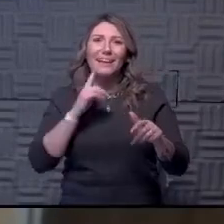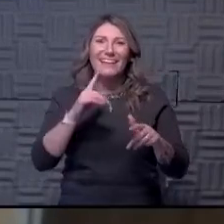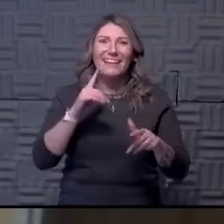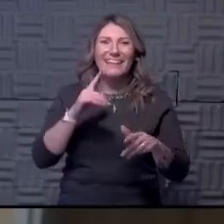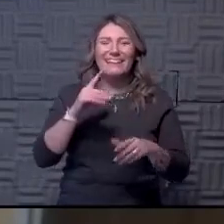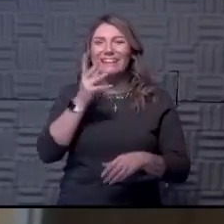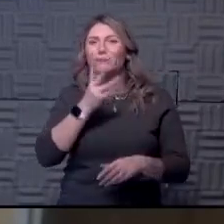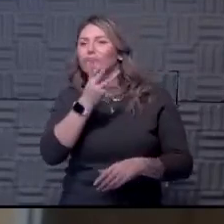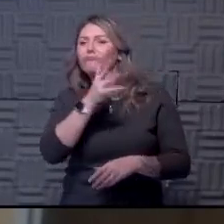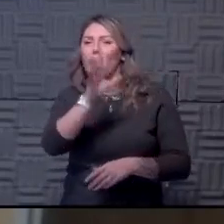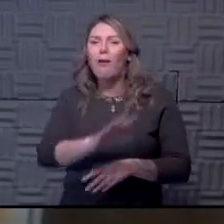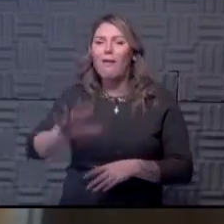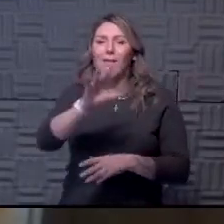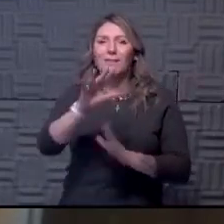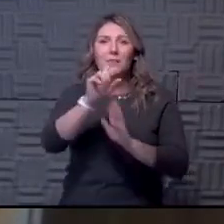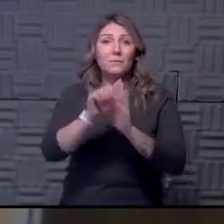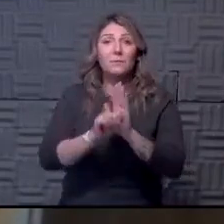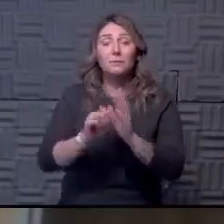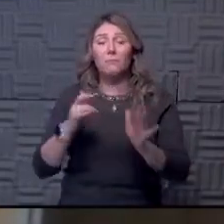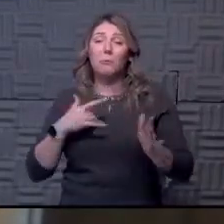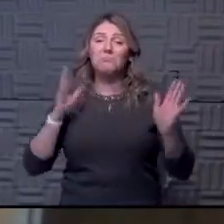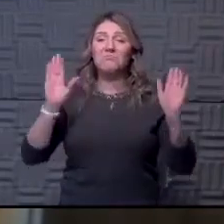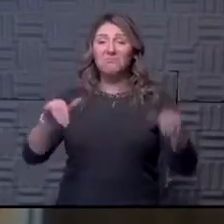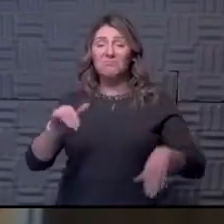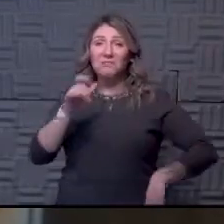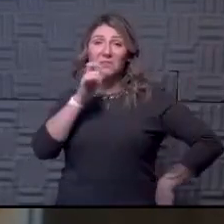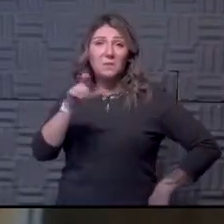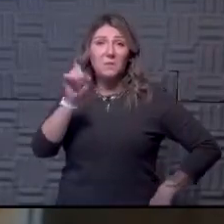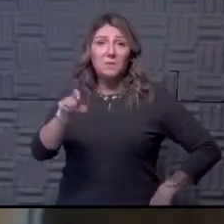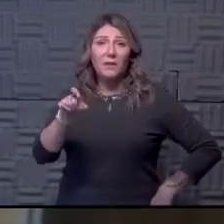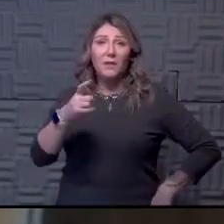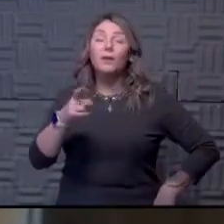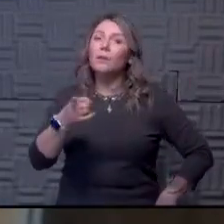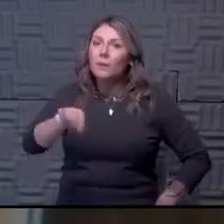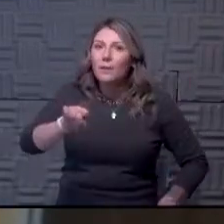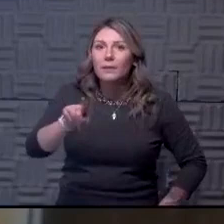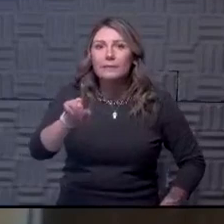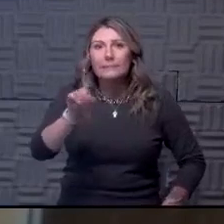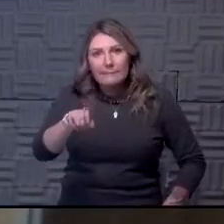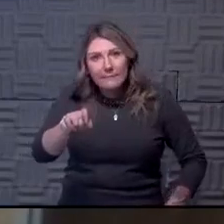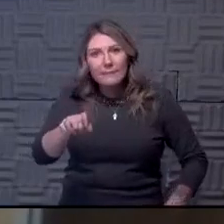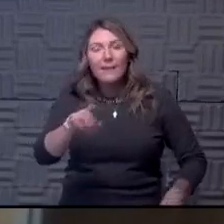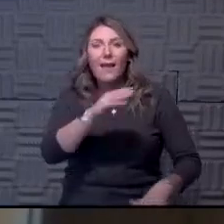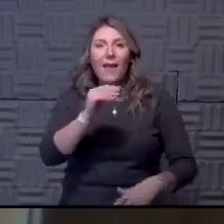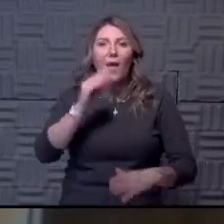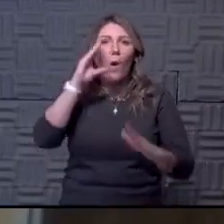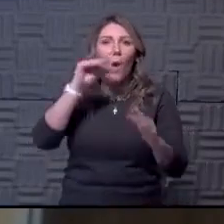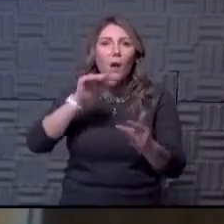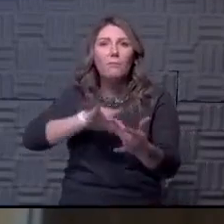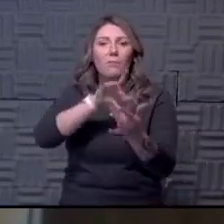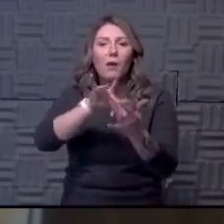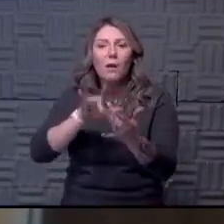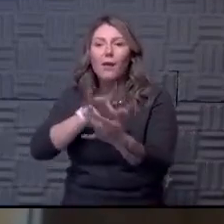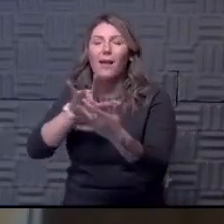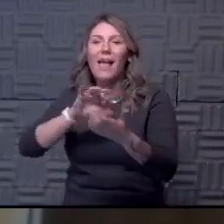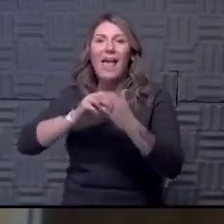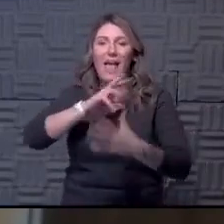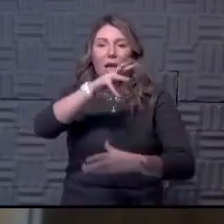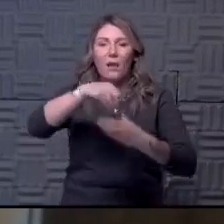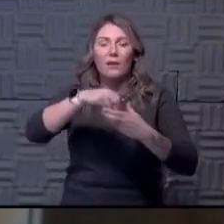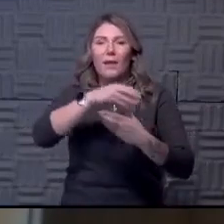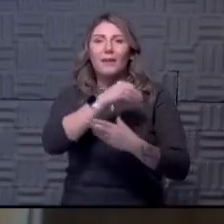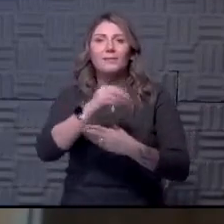They just might not feel like they don't need it. They do. We hope we'll be able to help reach them, and we'll reach them by engaging them,